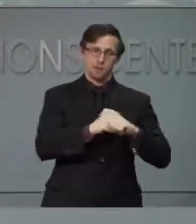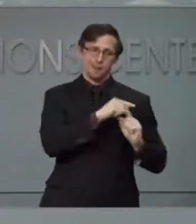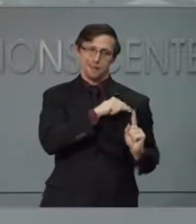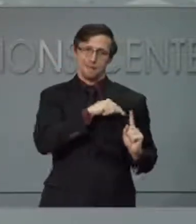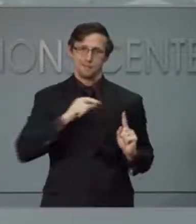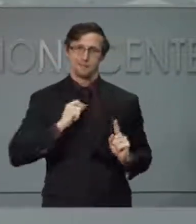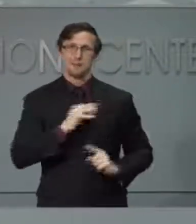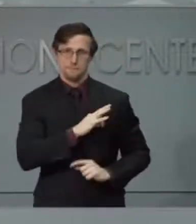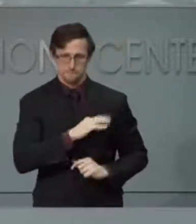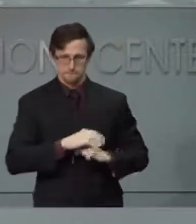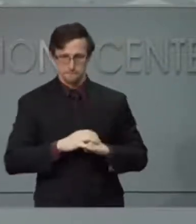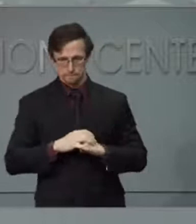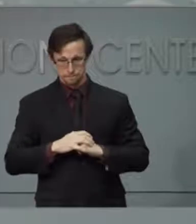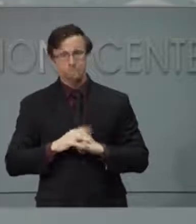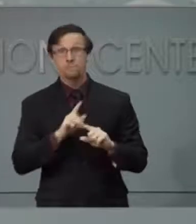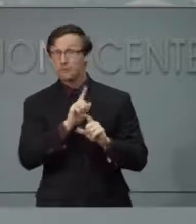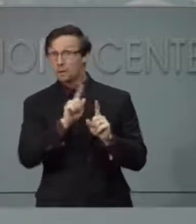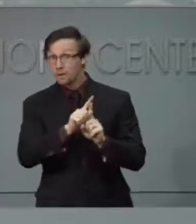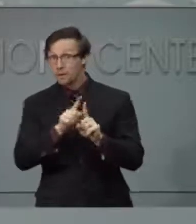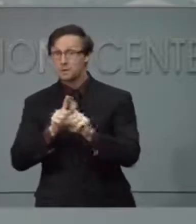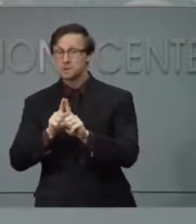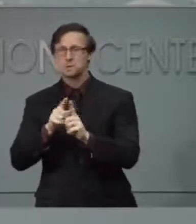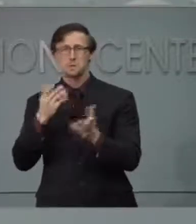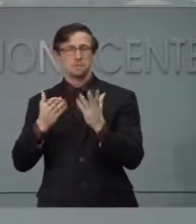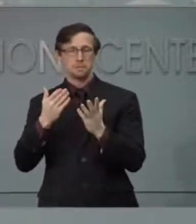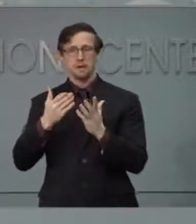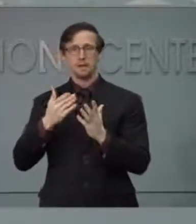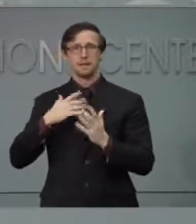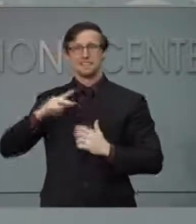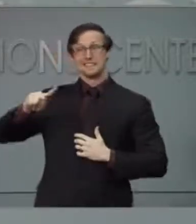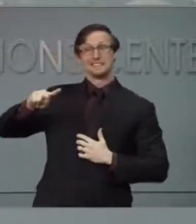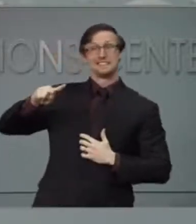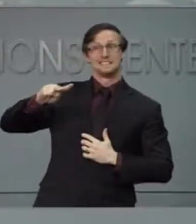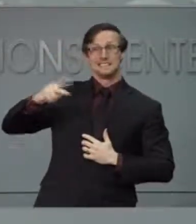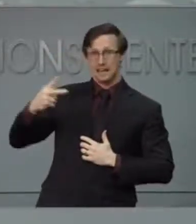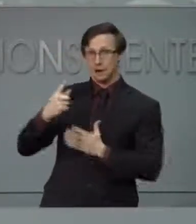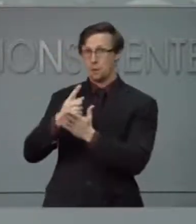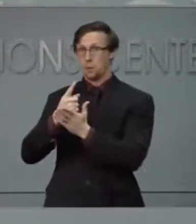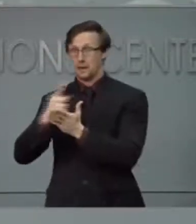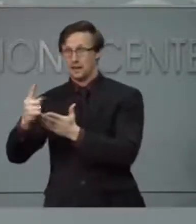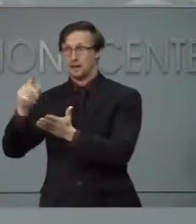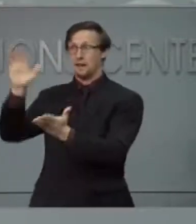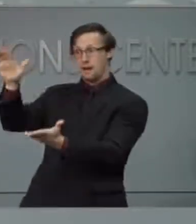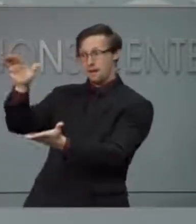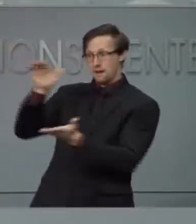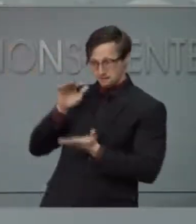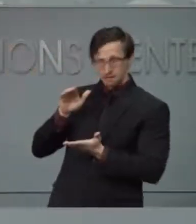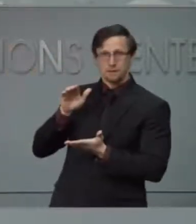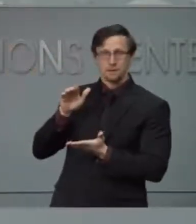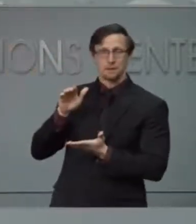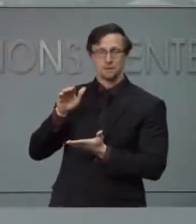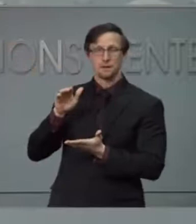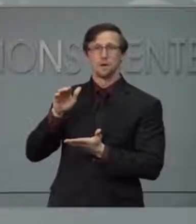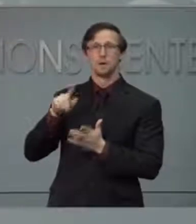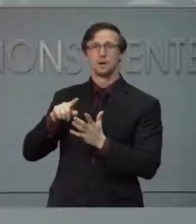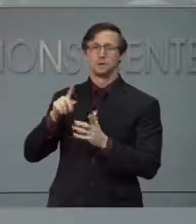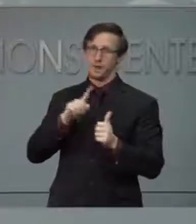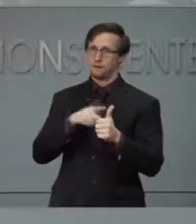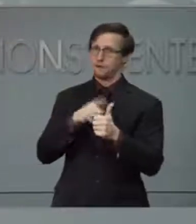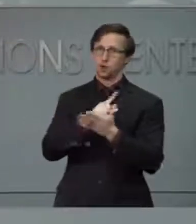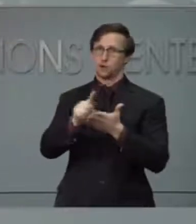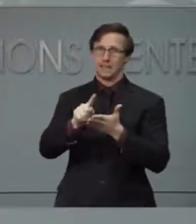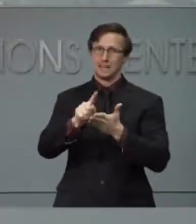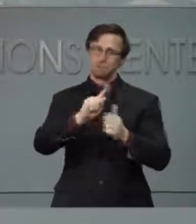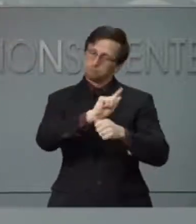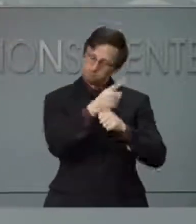will be allocating, likely starting from our second week of vaccine allocation. So that first week is just